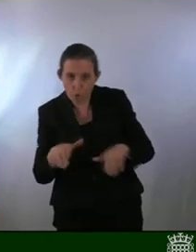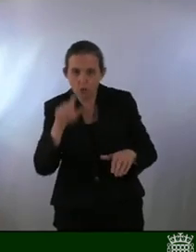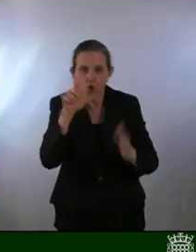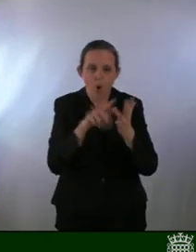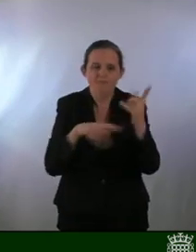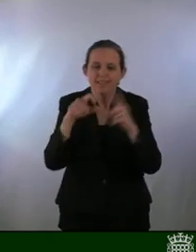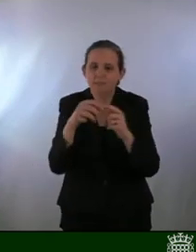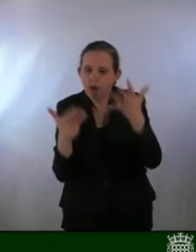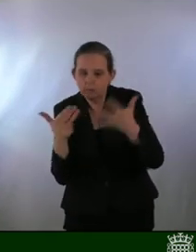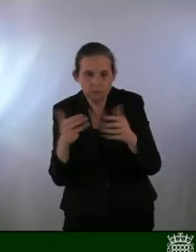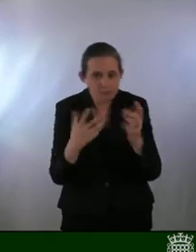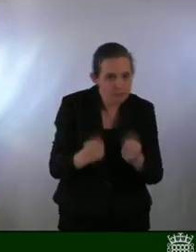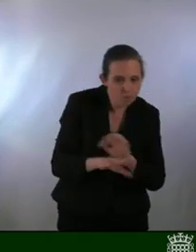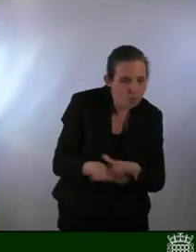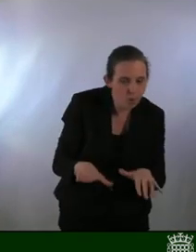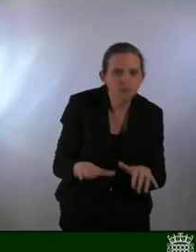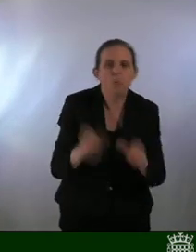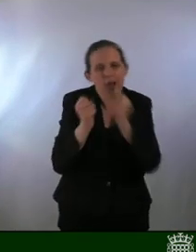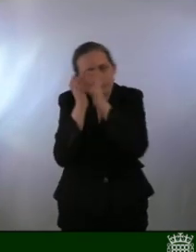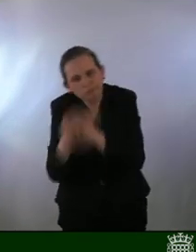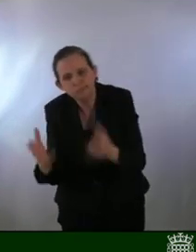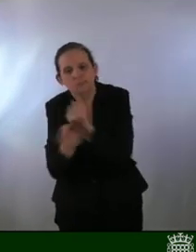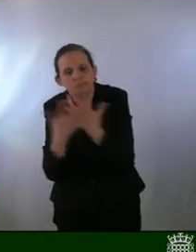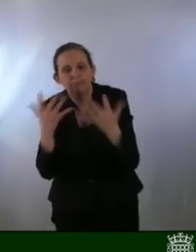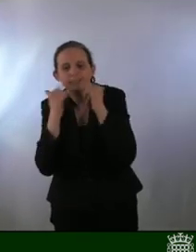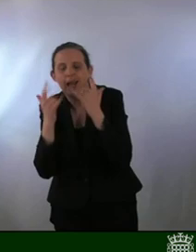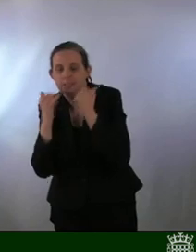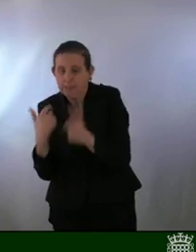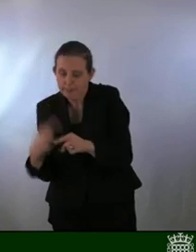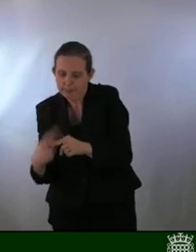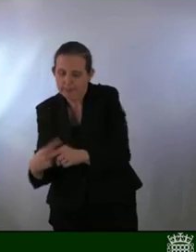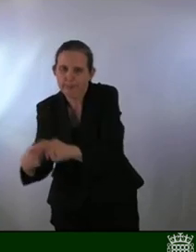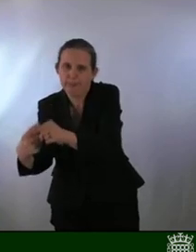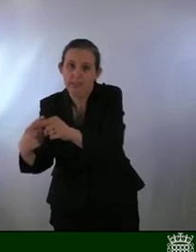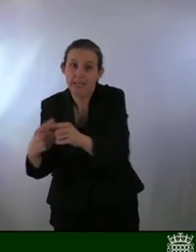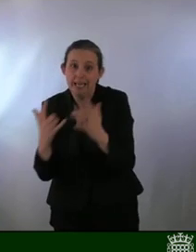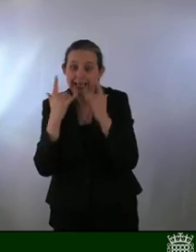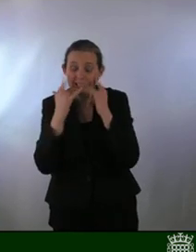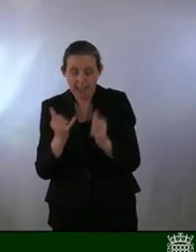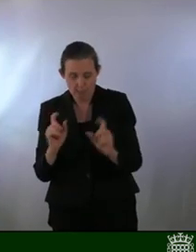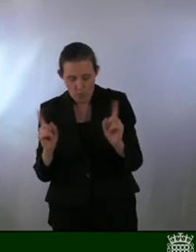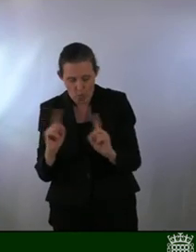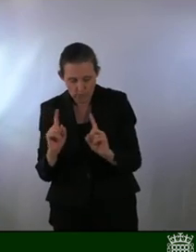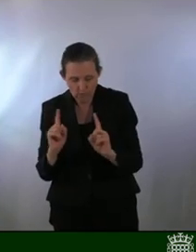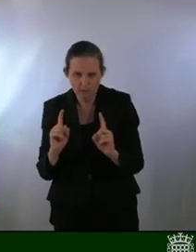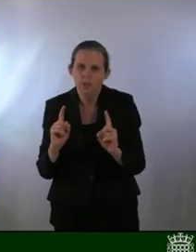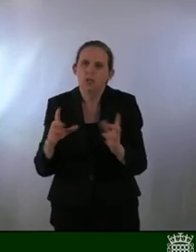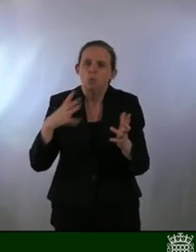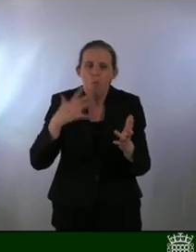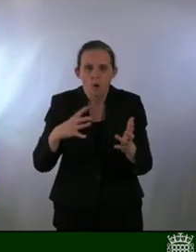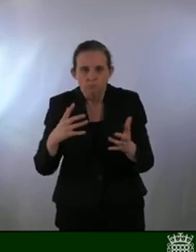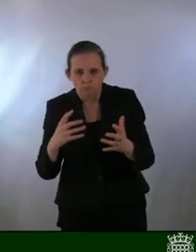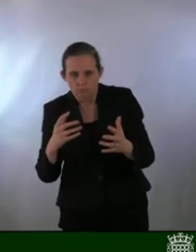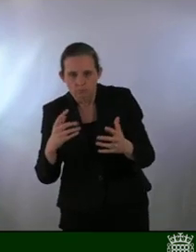we possibly can. And the test that the world is looking for is the test that can check whether